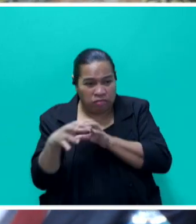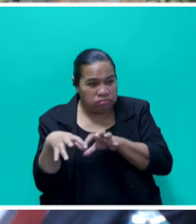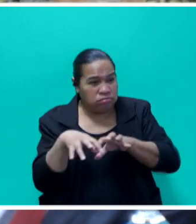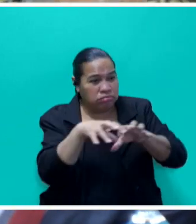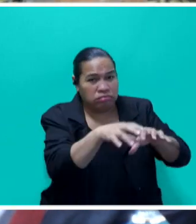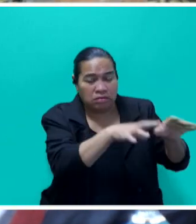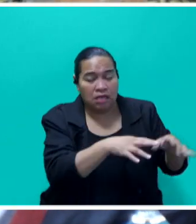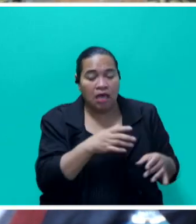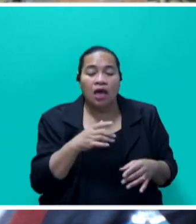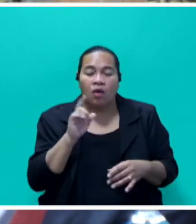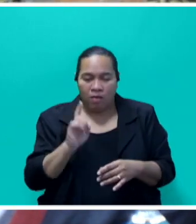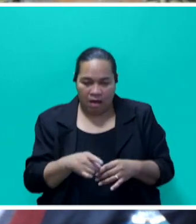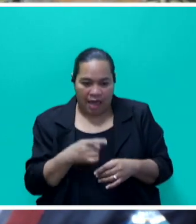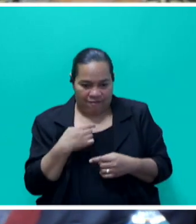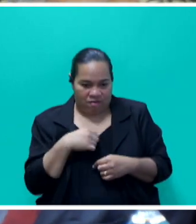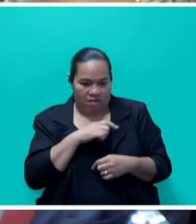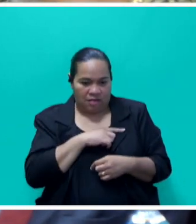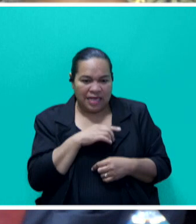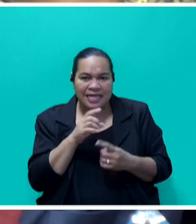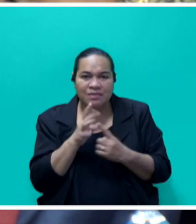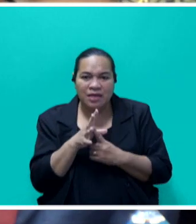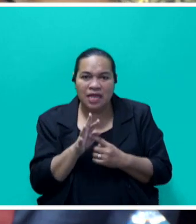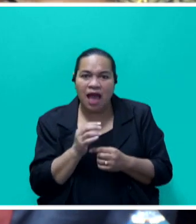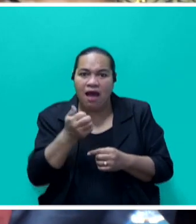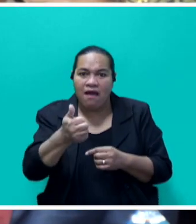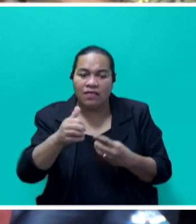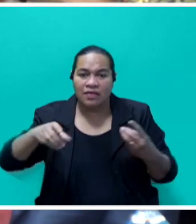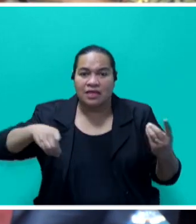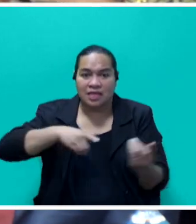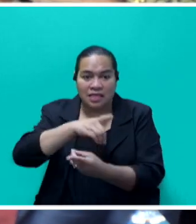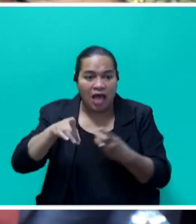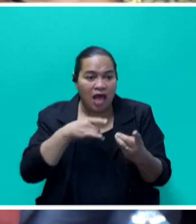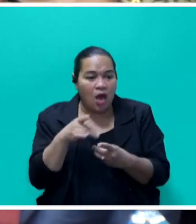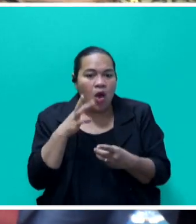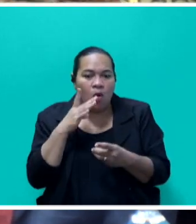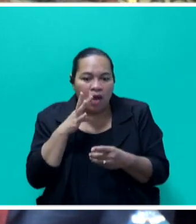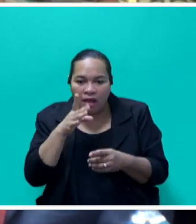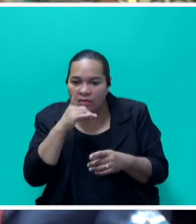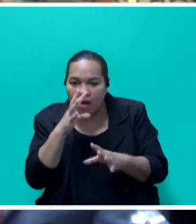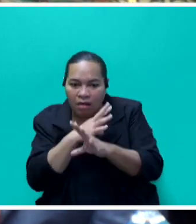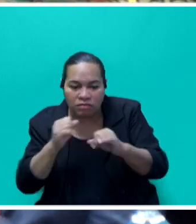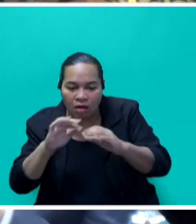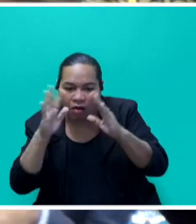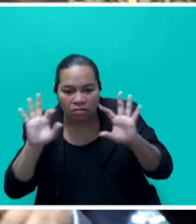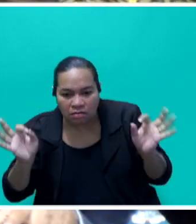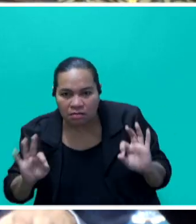our cases, particularly post-disasters, mainly internally displaced people, Mr. Speaker,